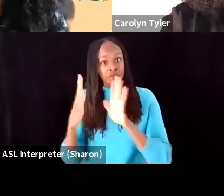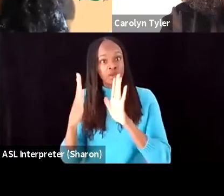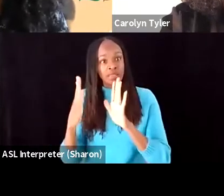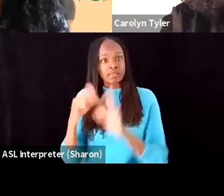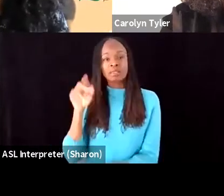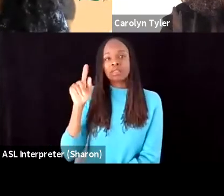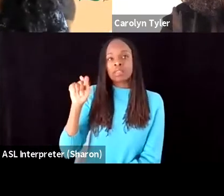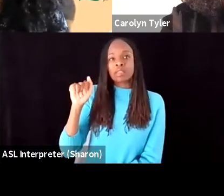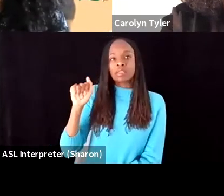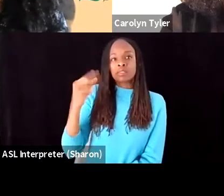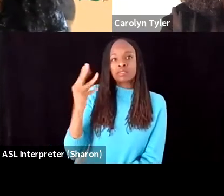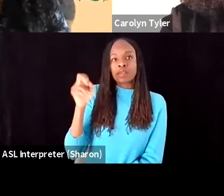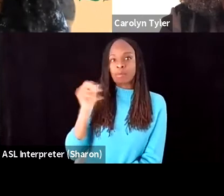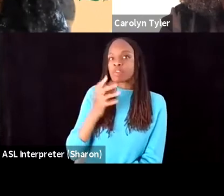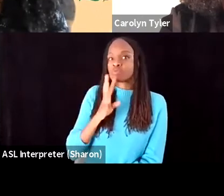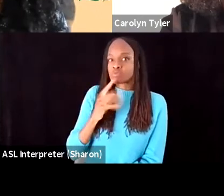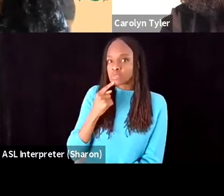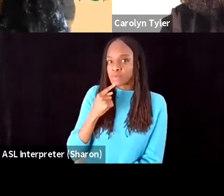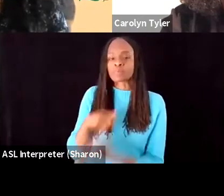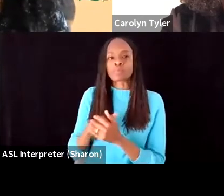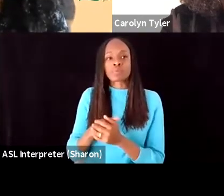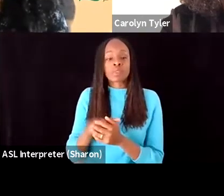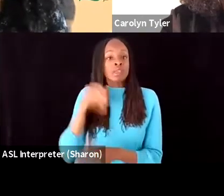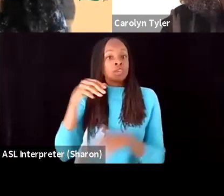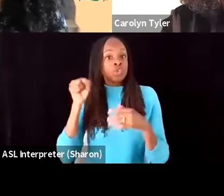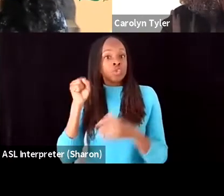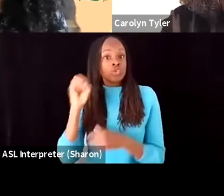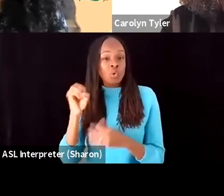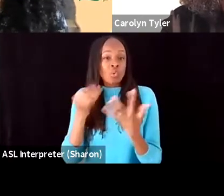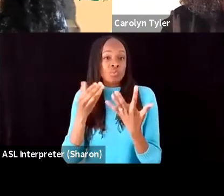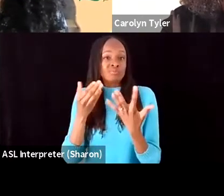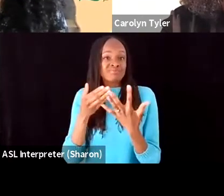So, throughout my career, I have purposely sort of avoided